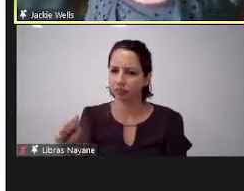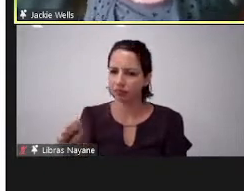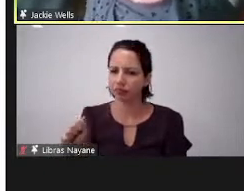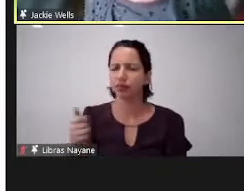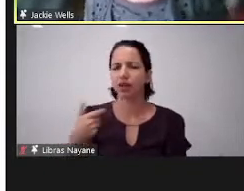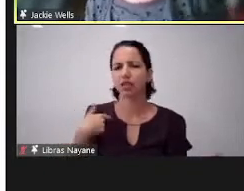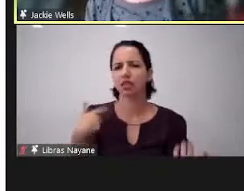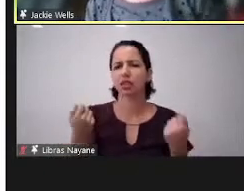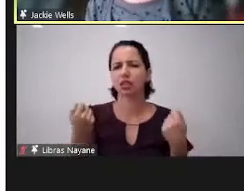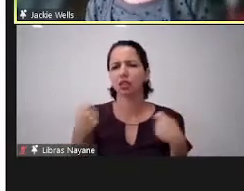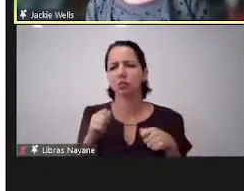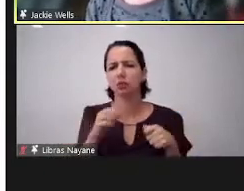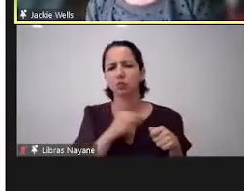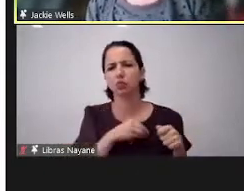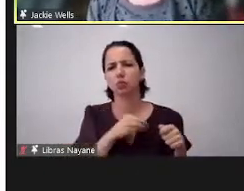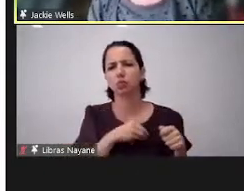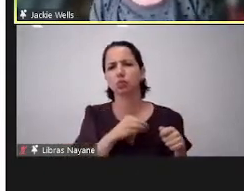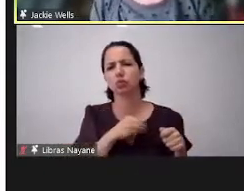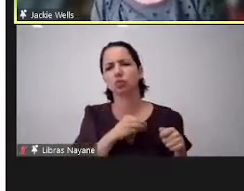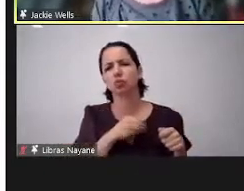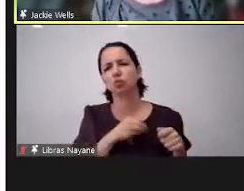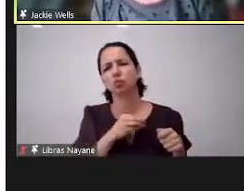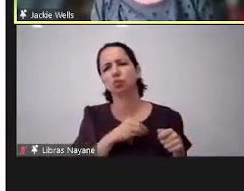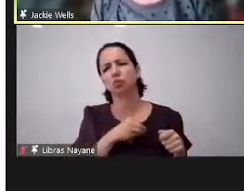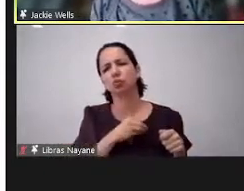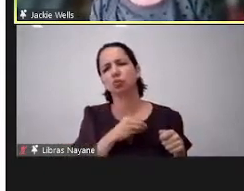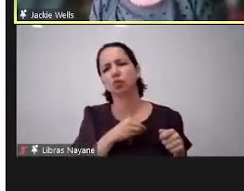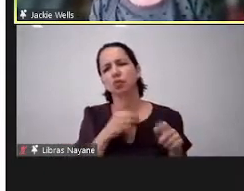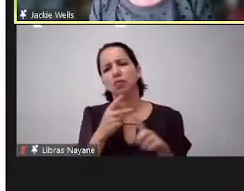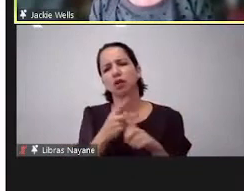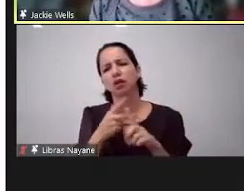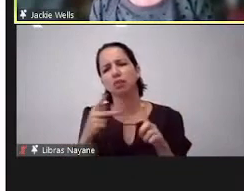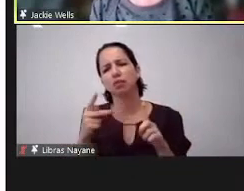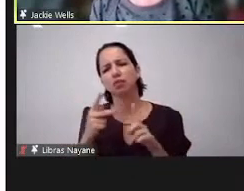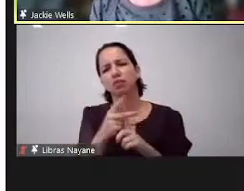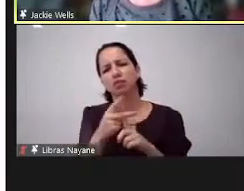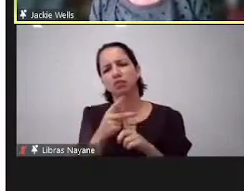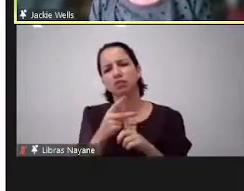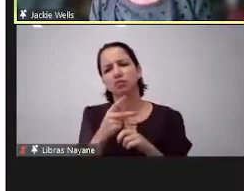cap is not a real cap.